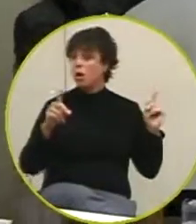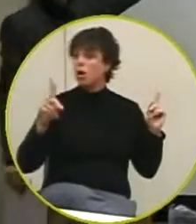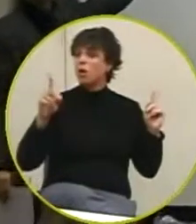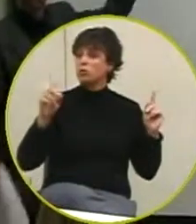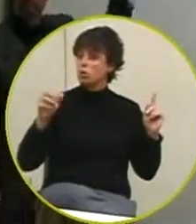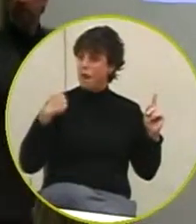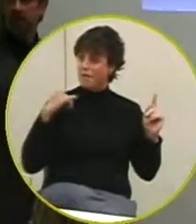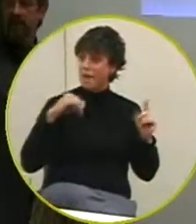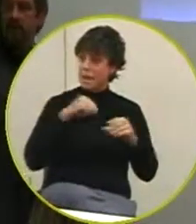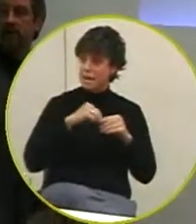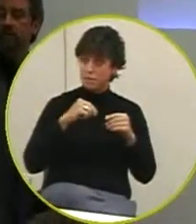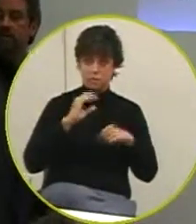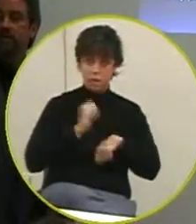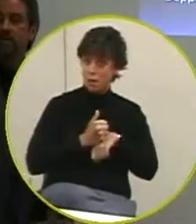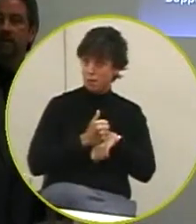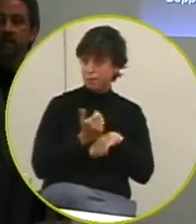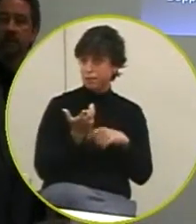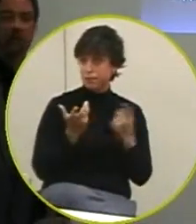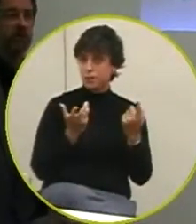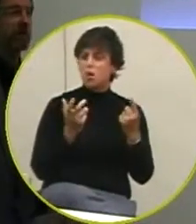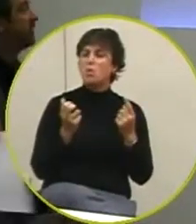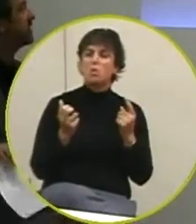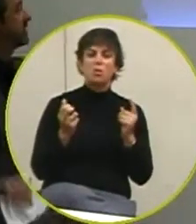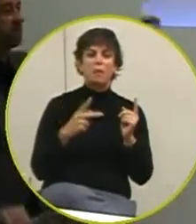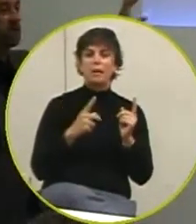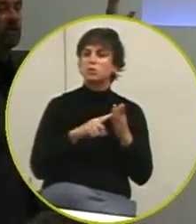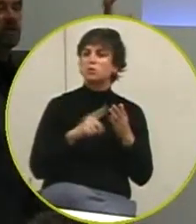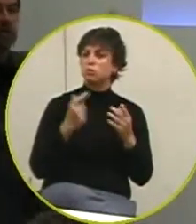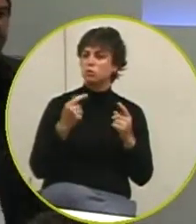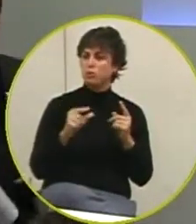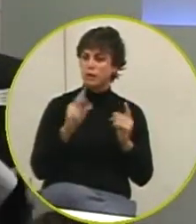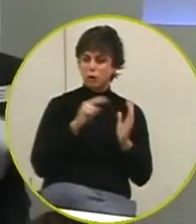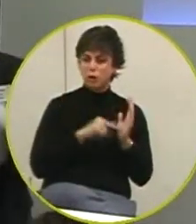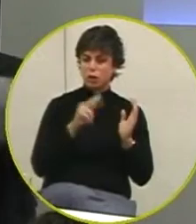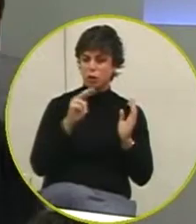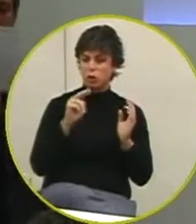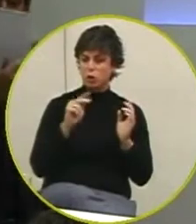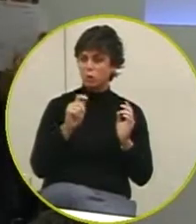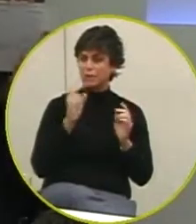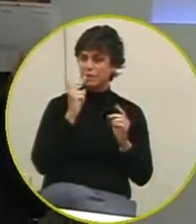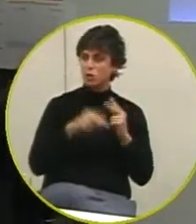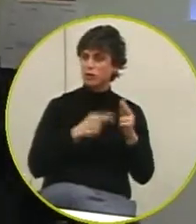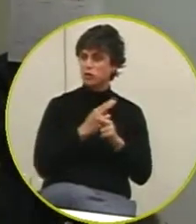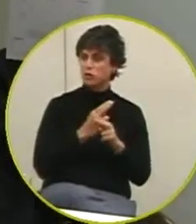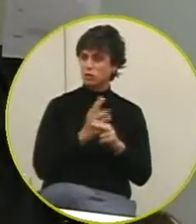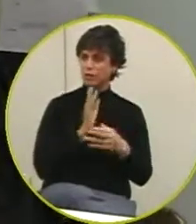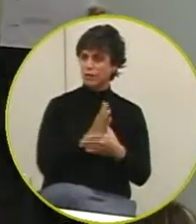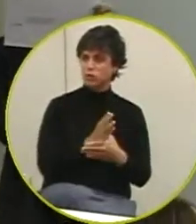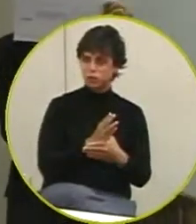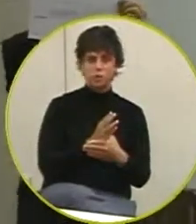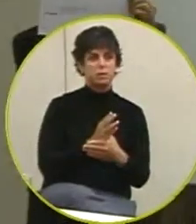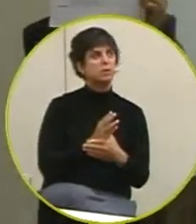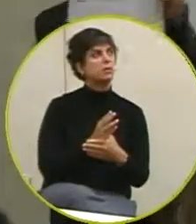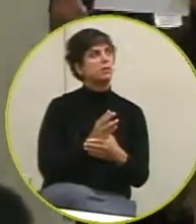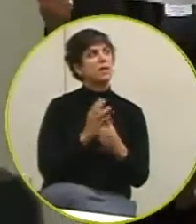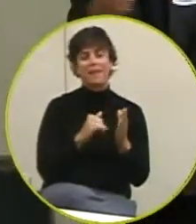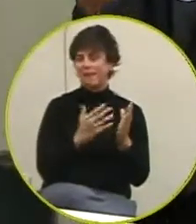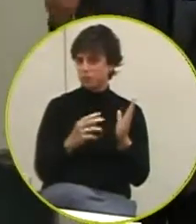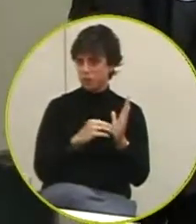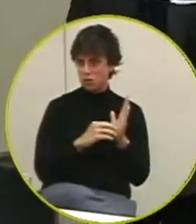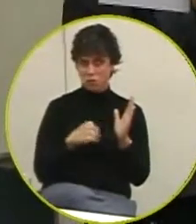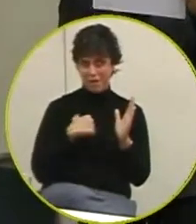to the green zone, you can look in your notes and see the universal interventions. Those are the things you put here. Do we